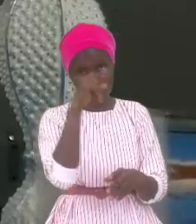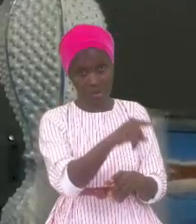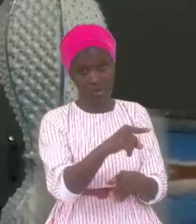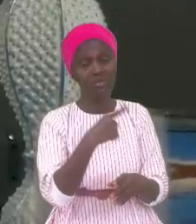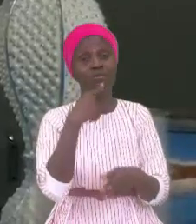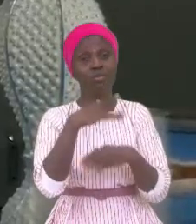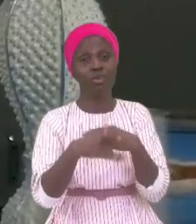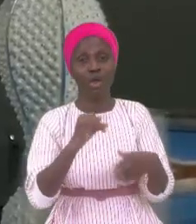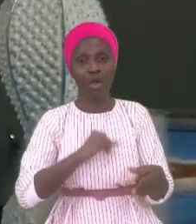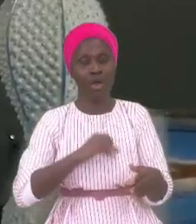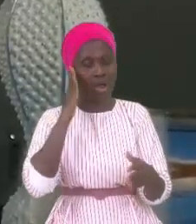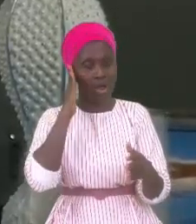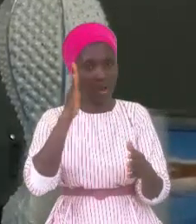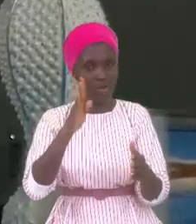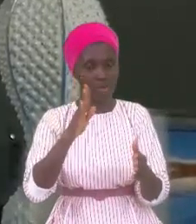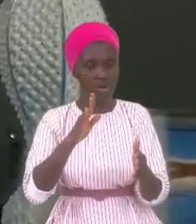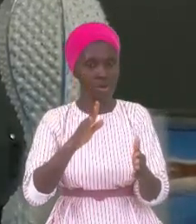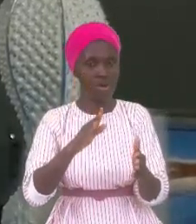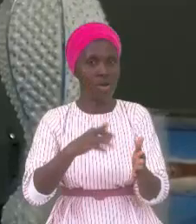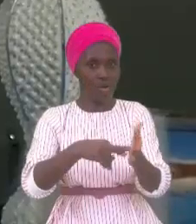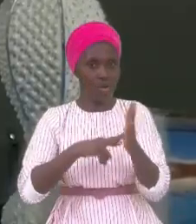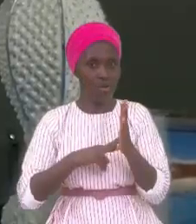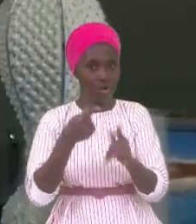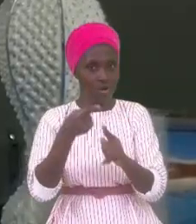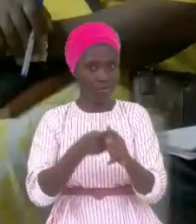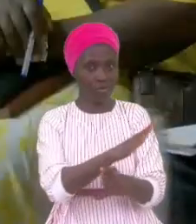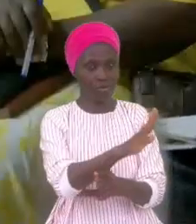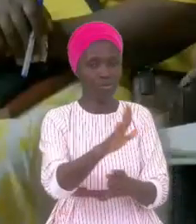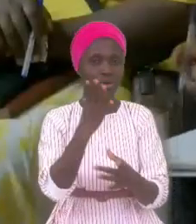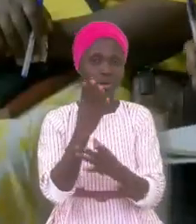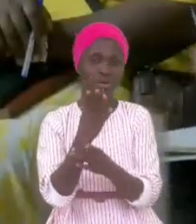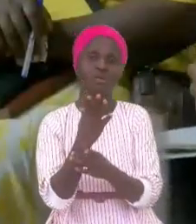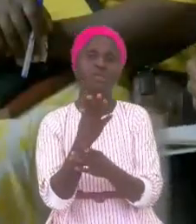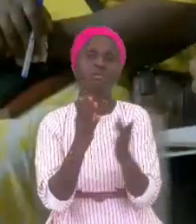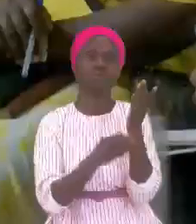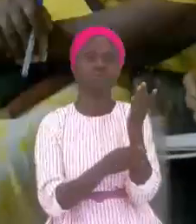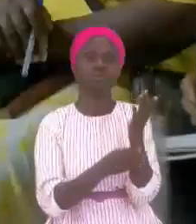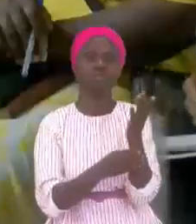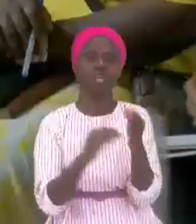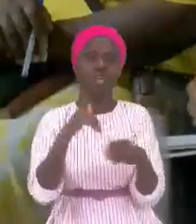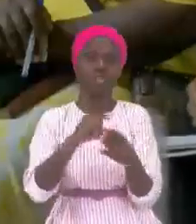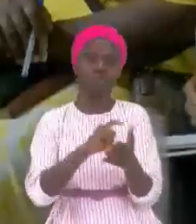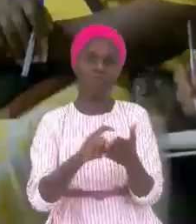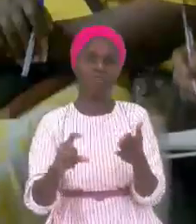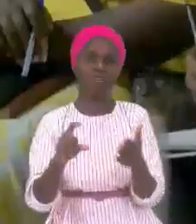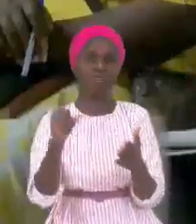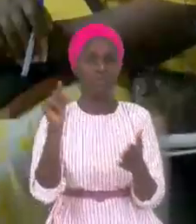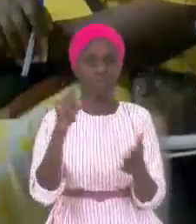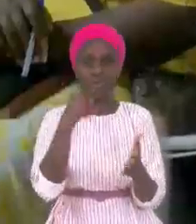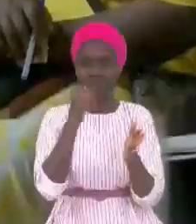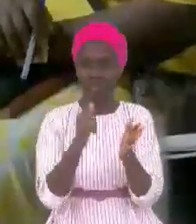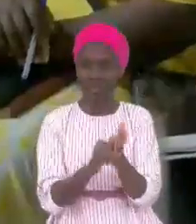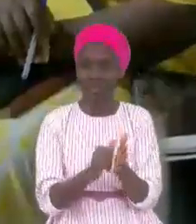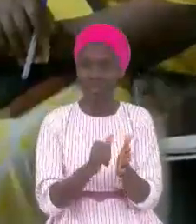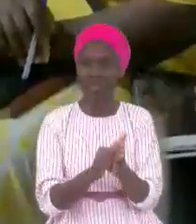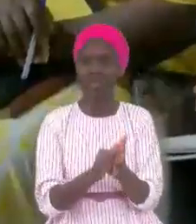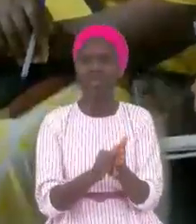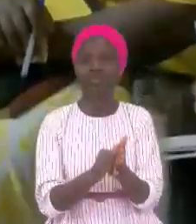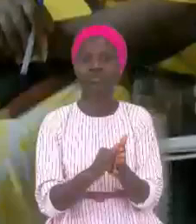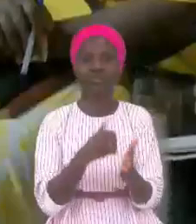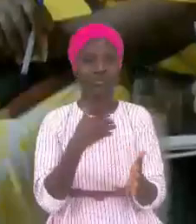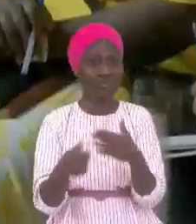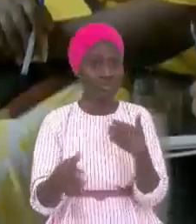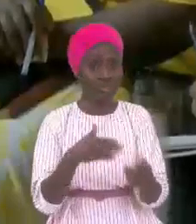hand. He wants us to give warning. Look at verse 21. In verse 21, he says, nevertheless, if thou warn